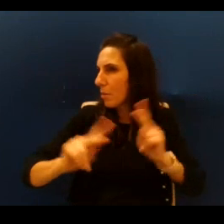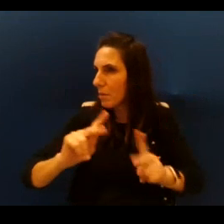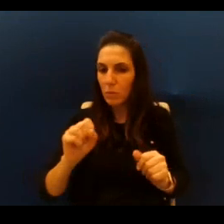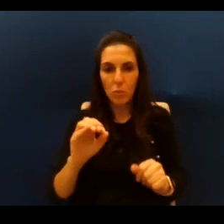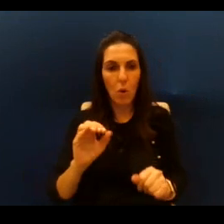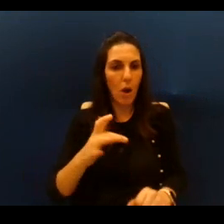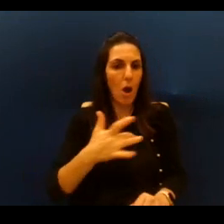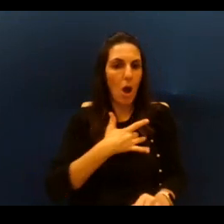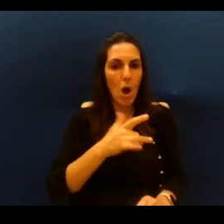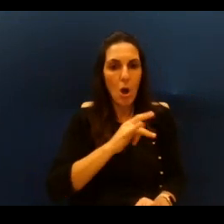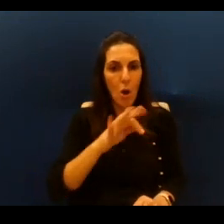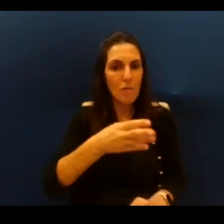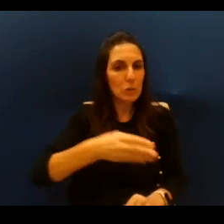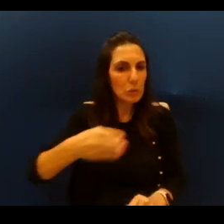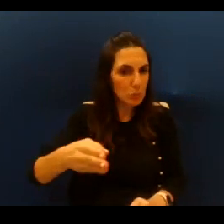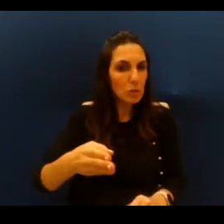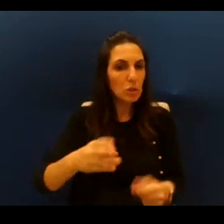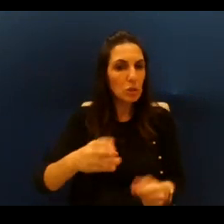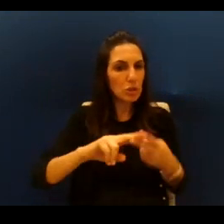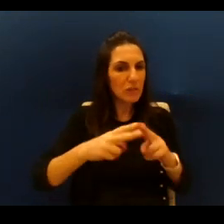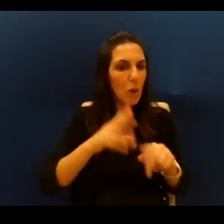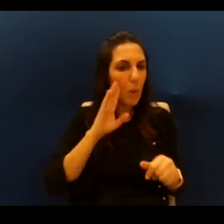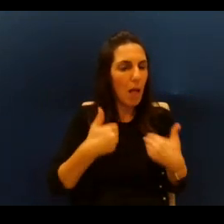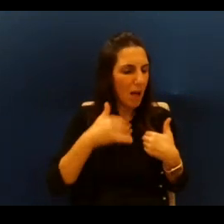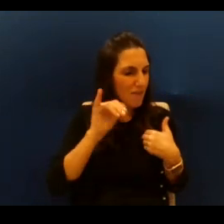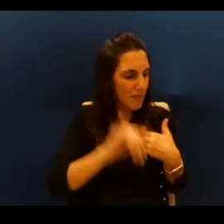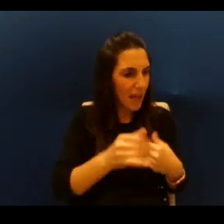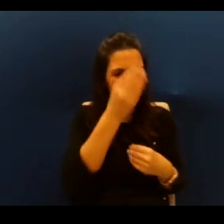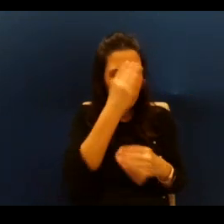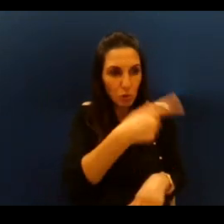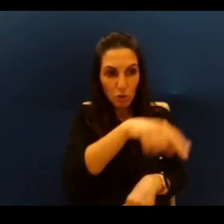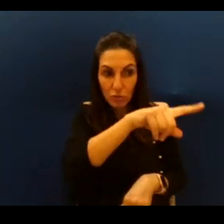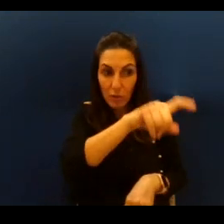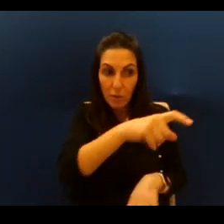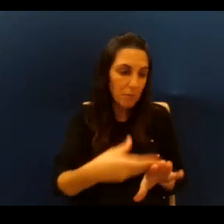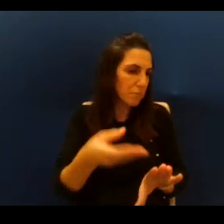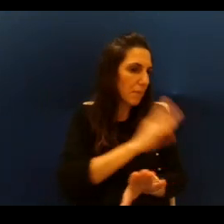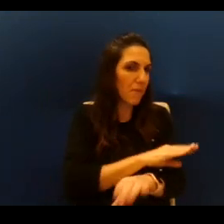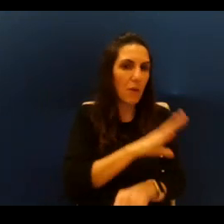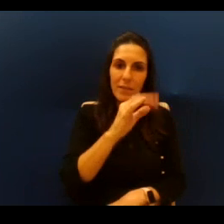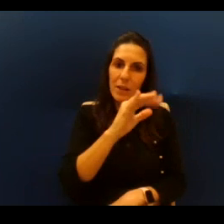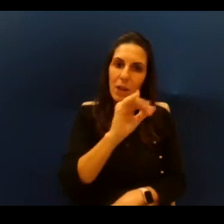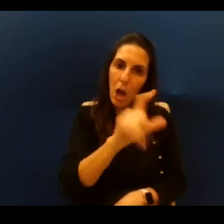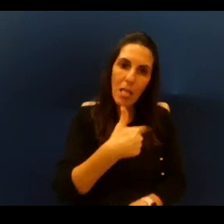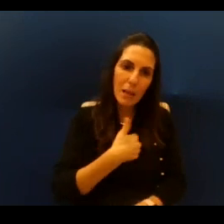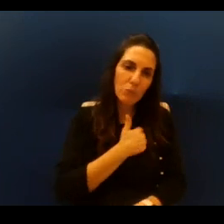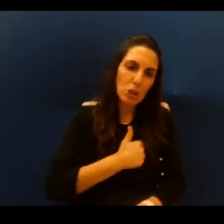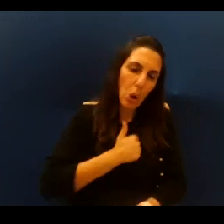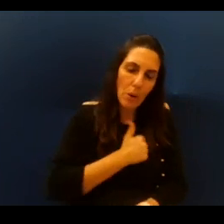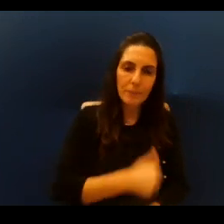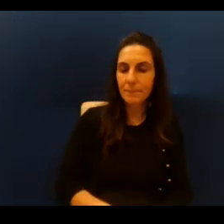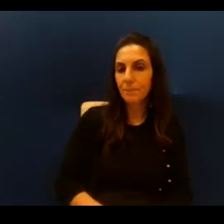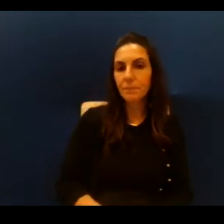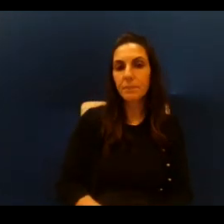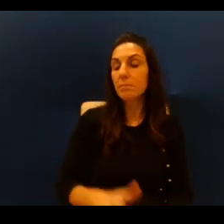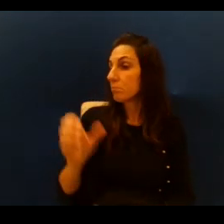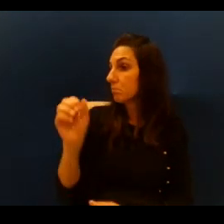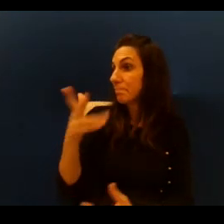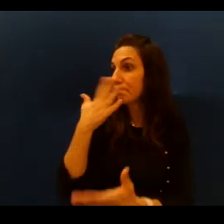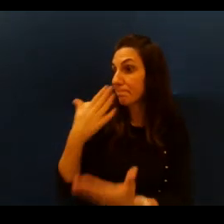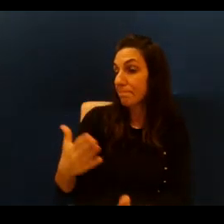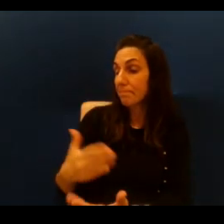that they need in advance. And Carlton, again, I'm sorry. All right. Thank you. Thank